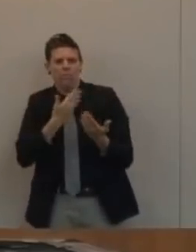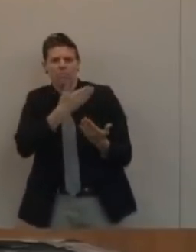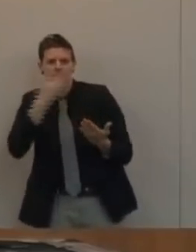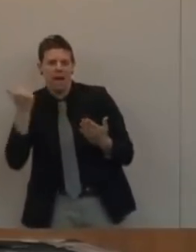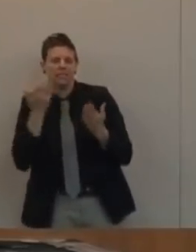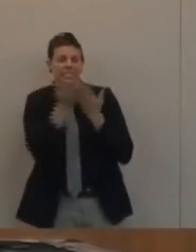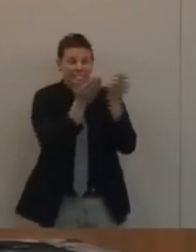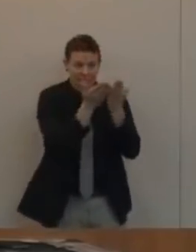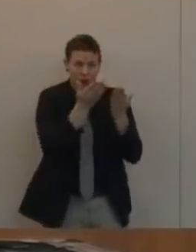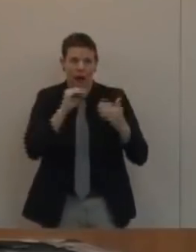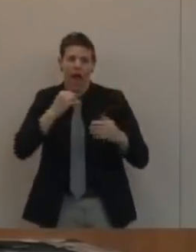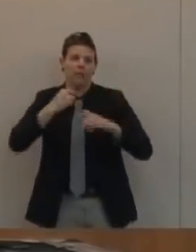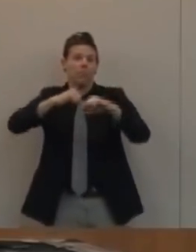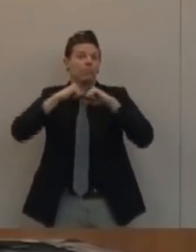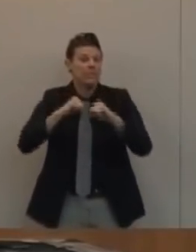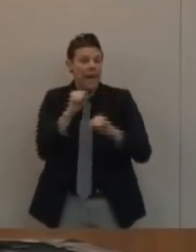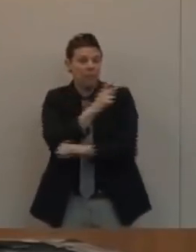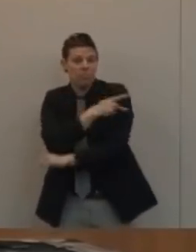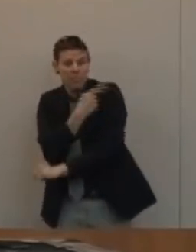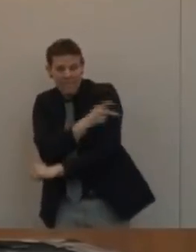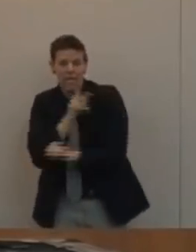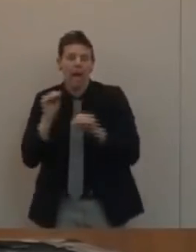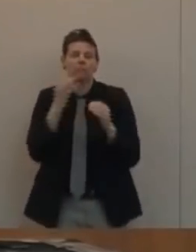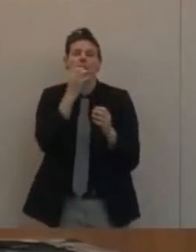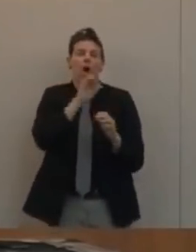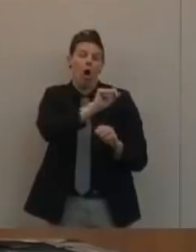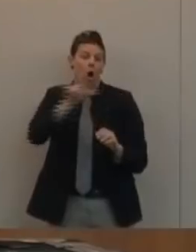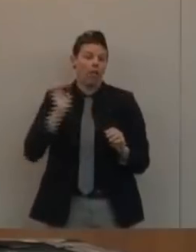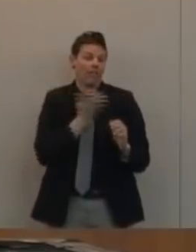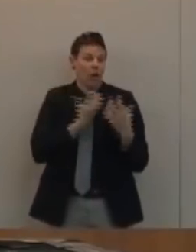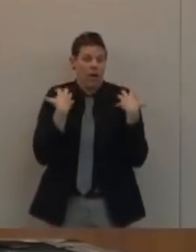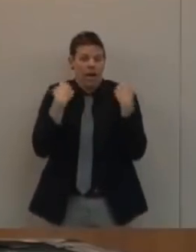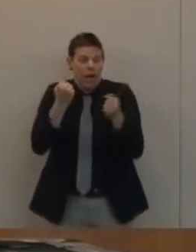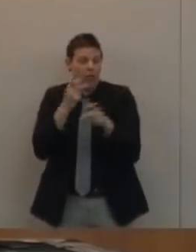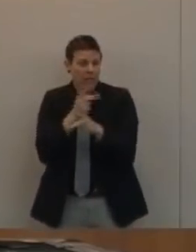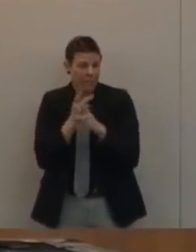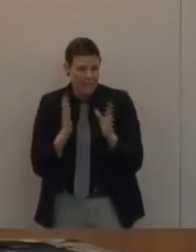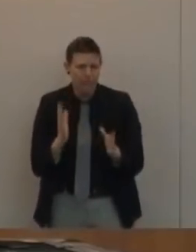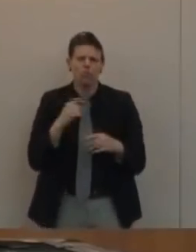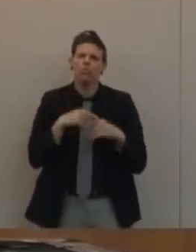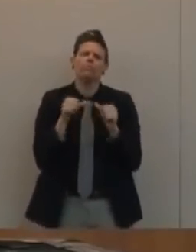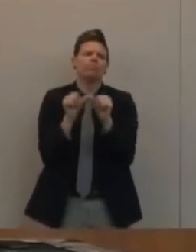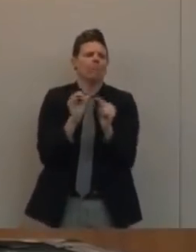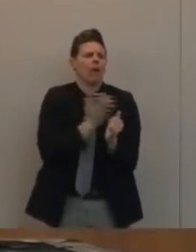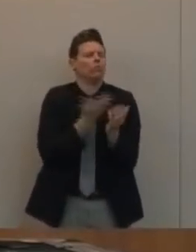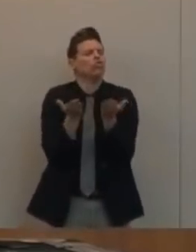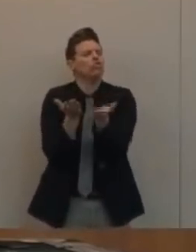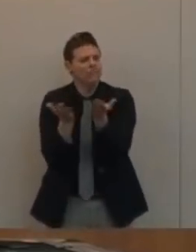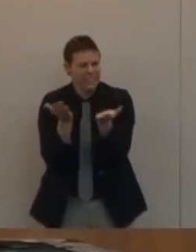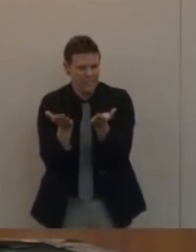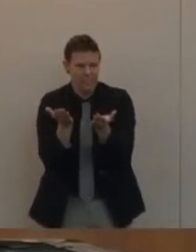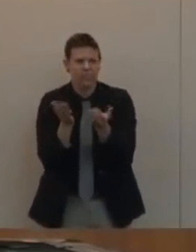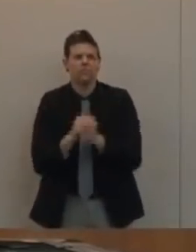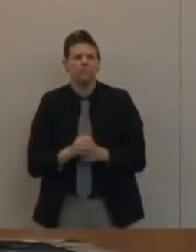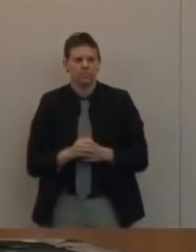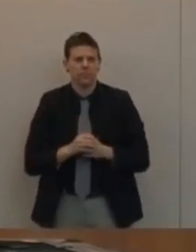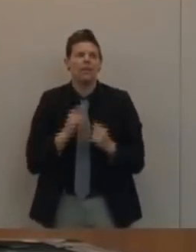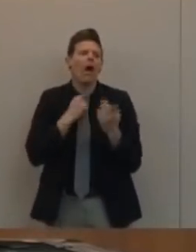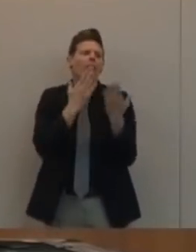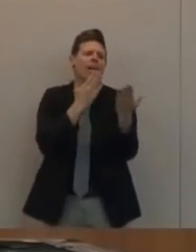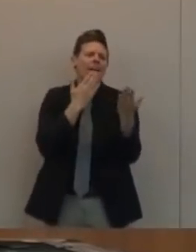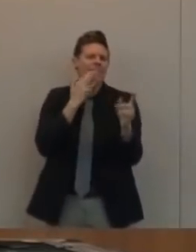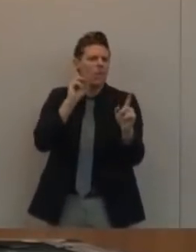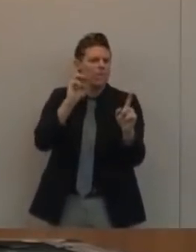the patient and the healthcare providers who are delivering those services. But that's, I think, why, Morgan, and thank you for the question, we have yet to get